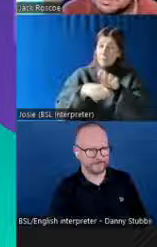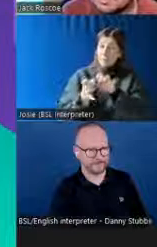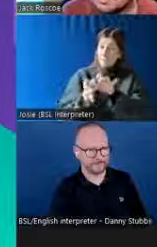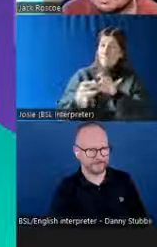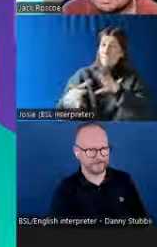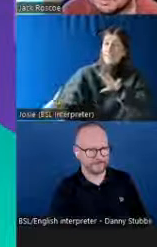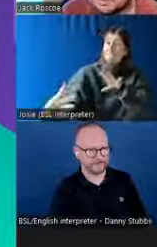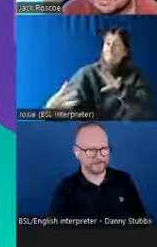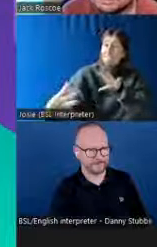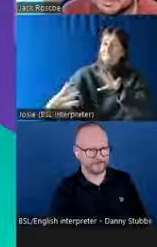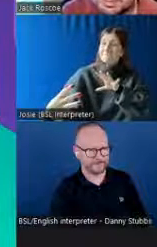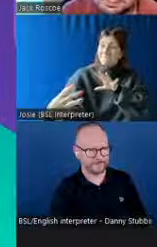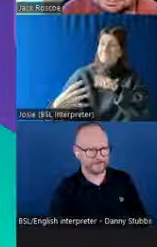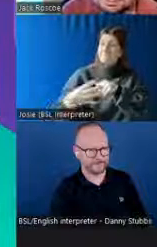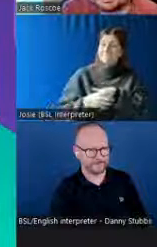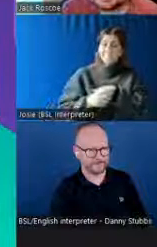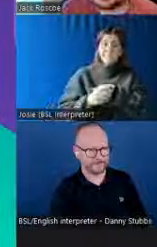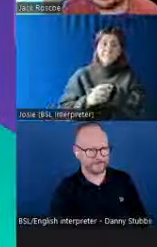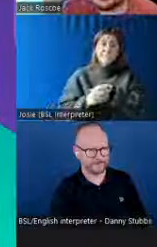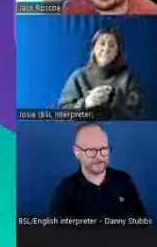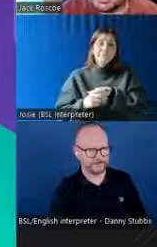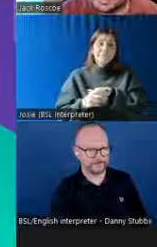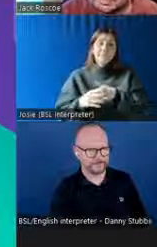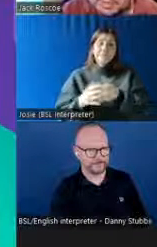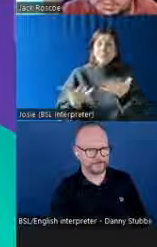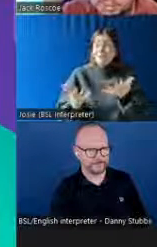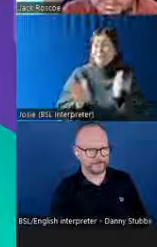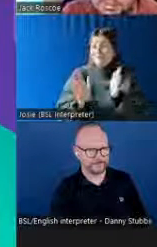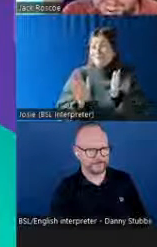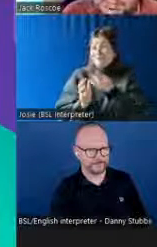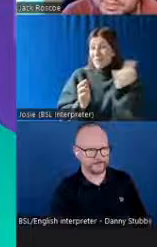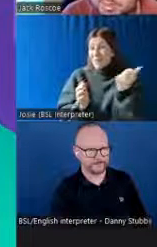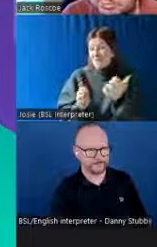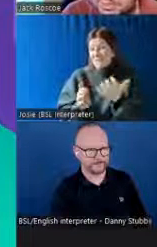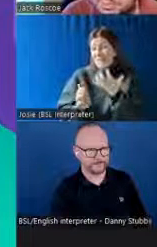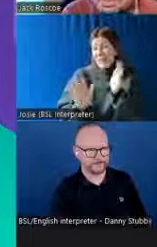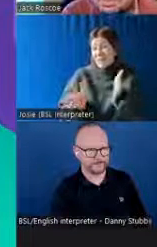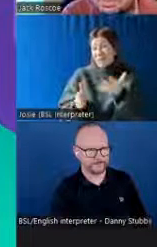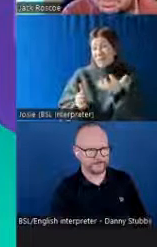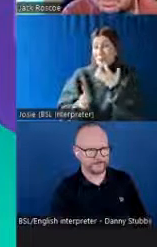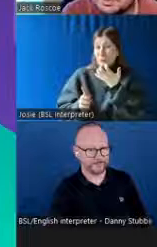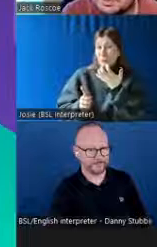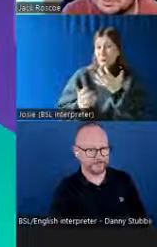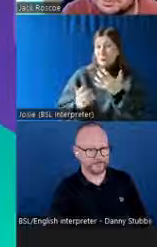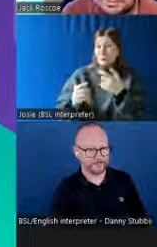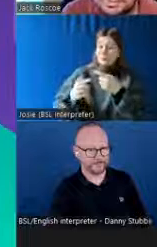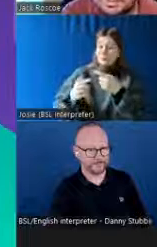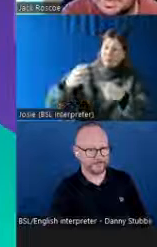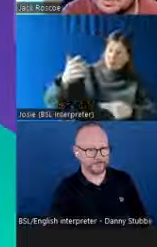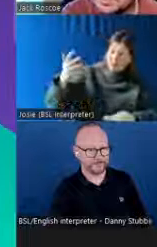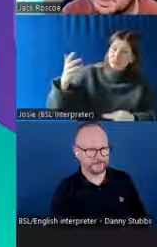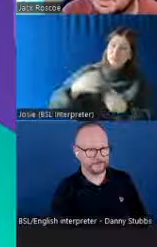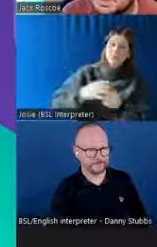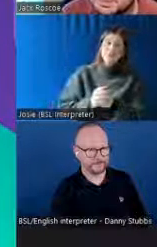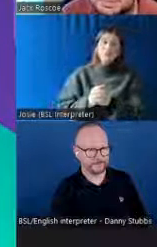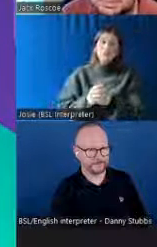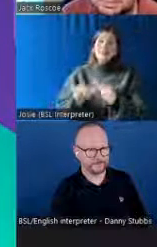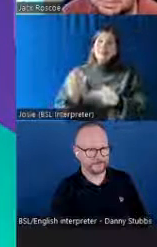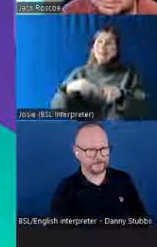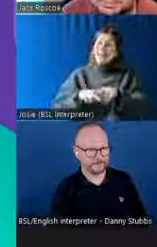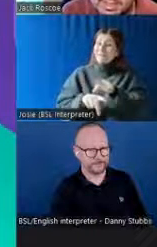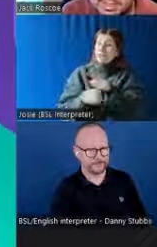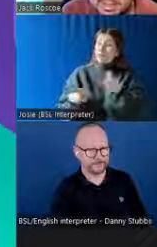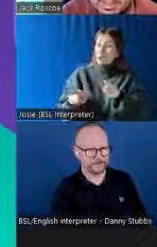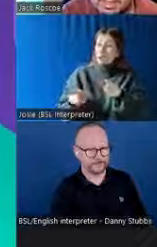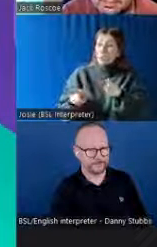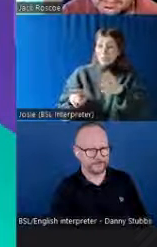collect surveys for Elluminate, for example. And if you do have to do that, you might find my previous webinar useful on how to collect high quality